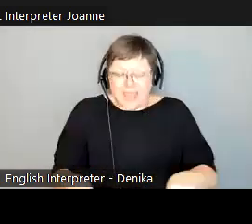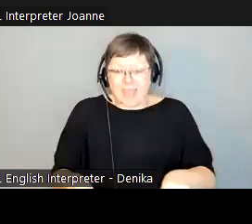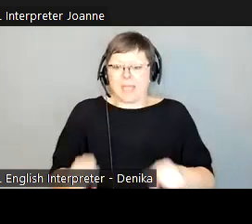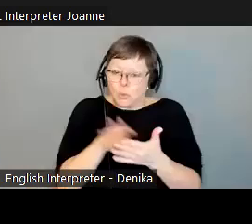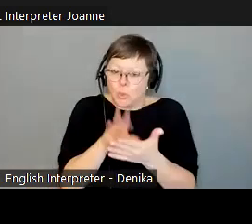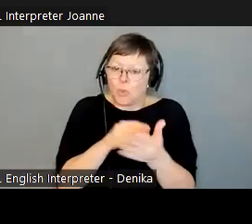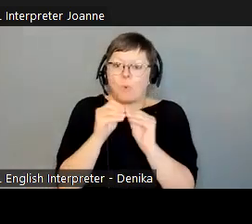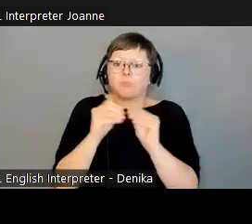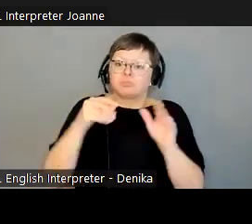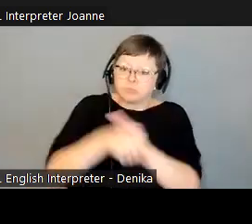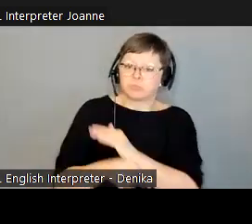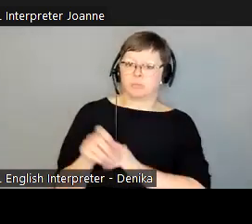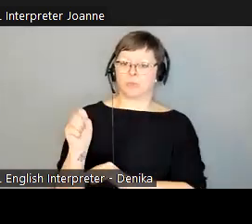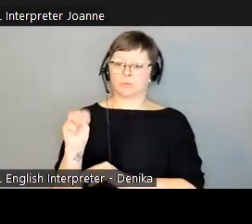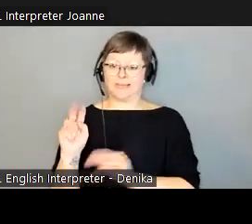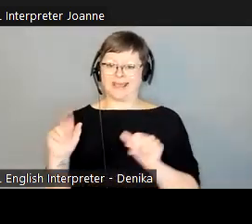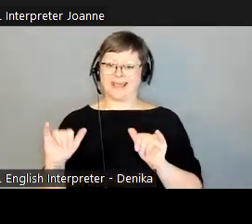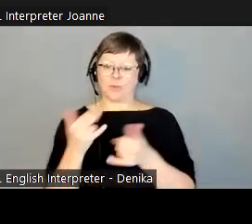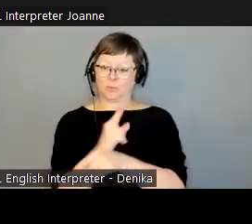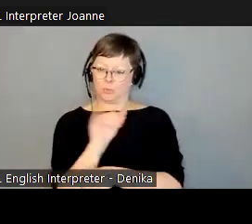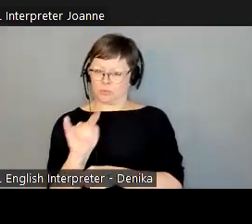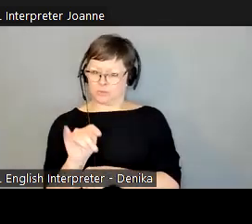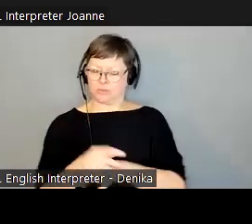just wanted to keep that in mind.